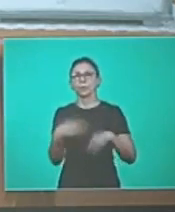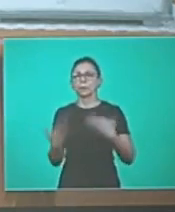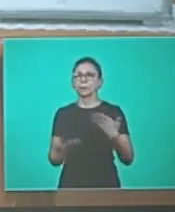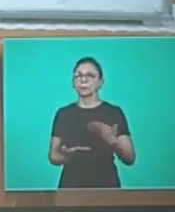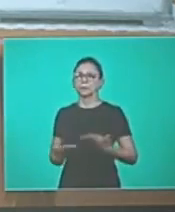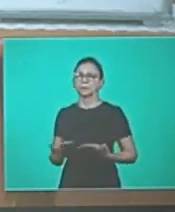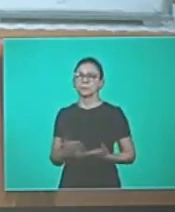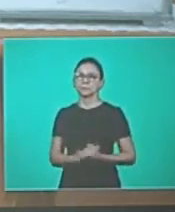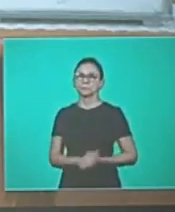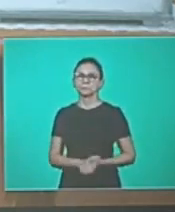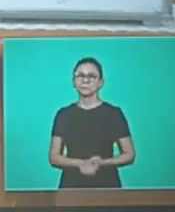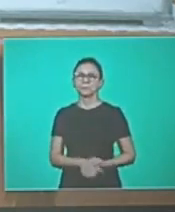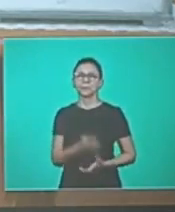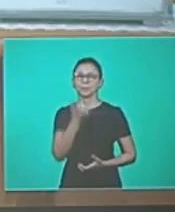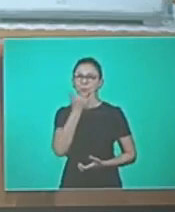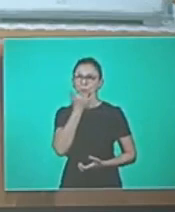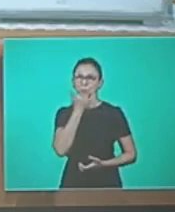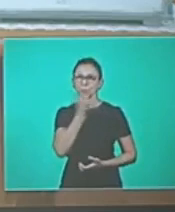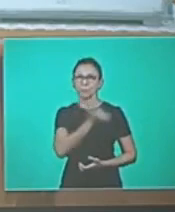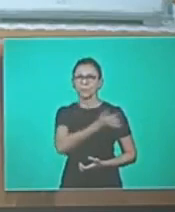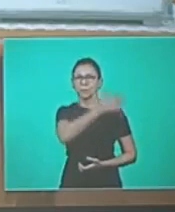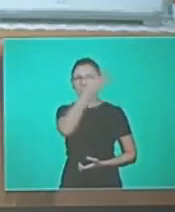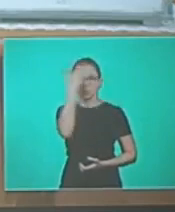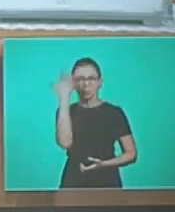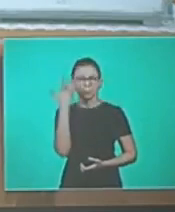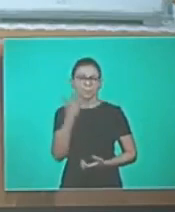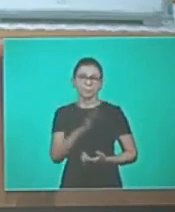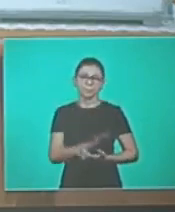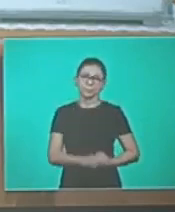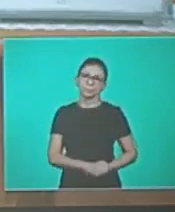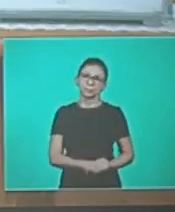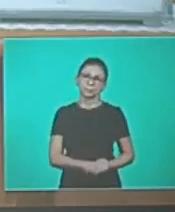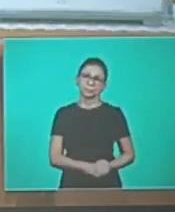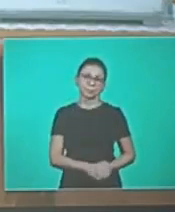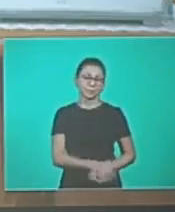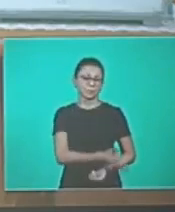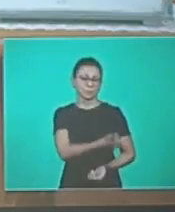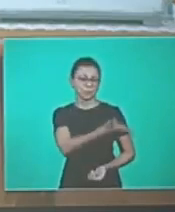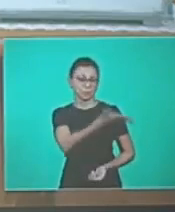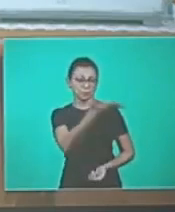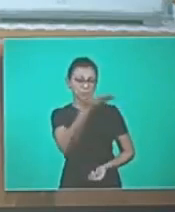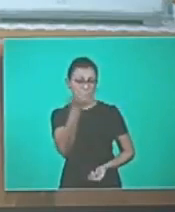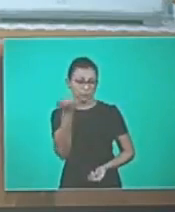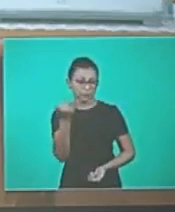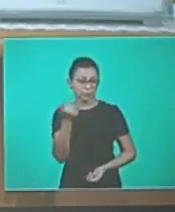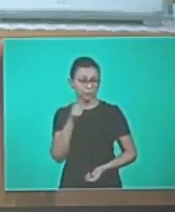all the people, like, is being invited,